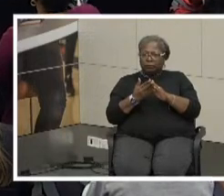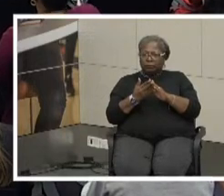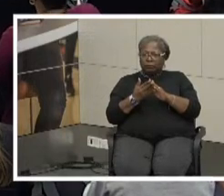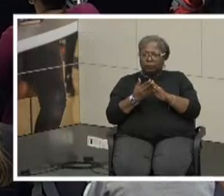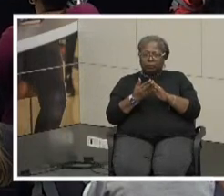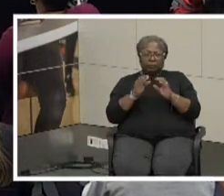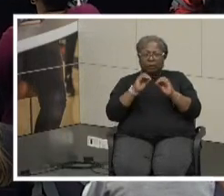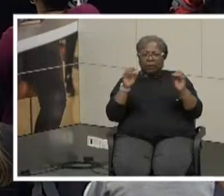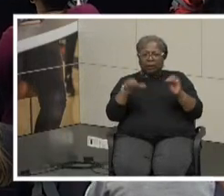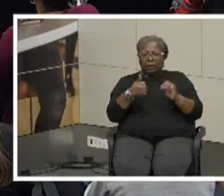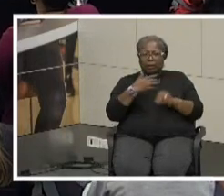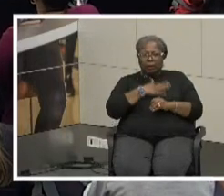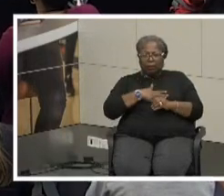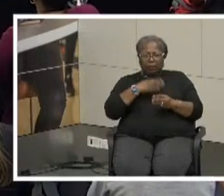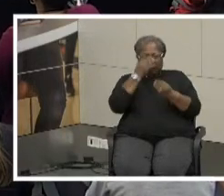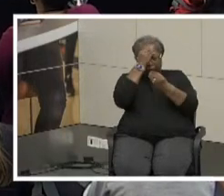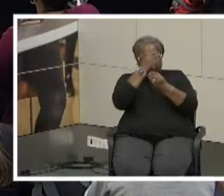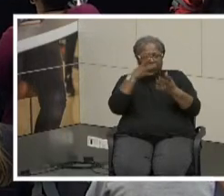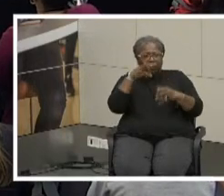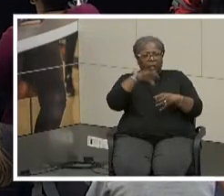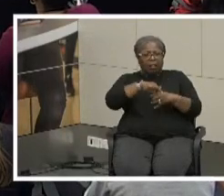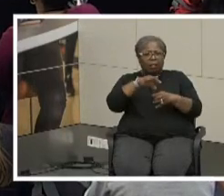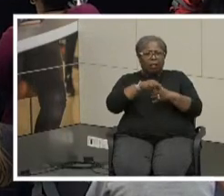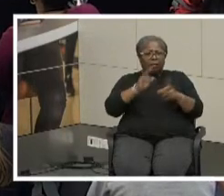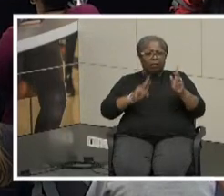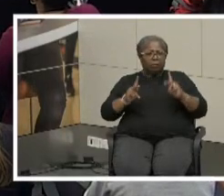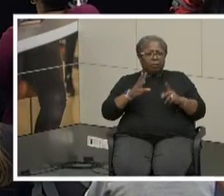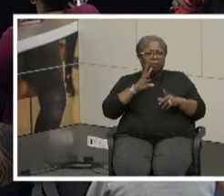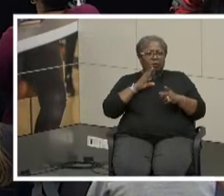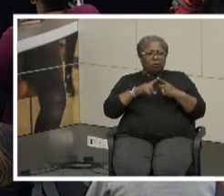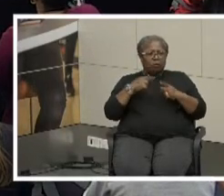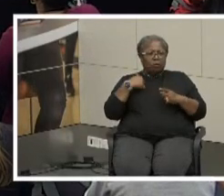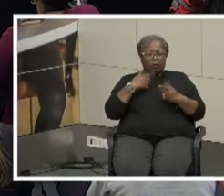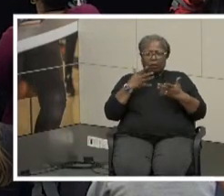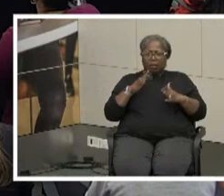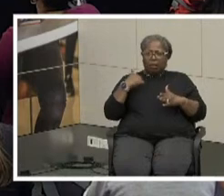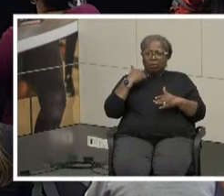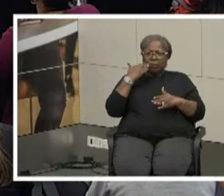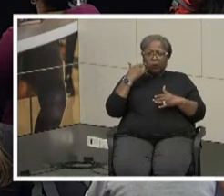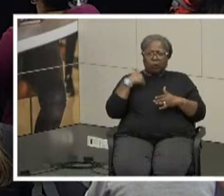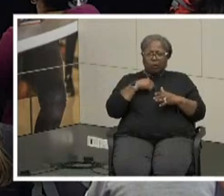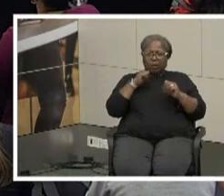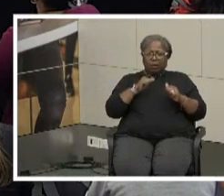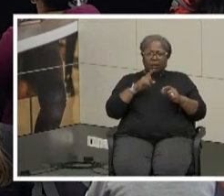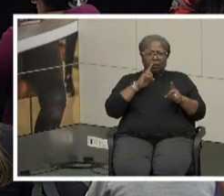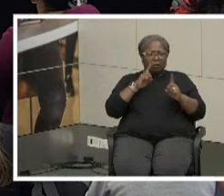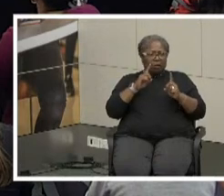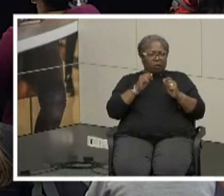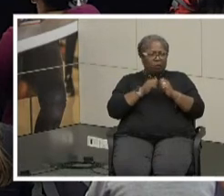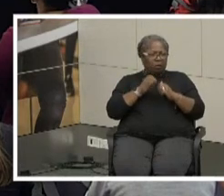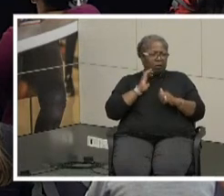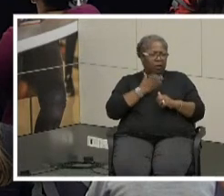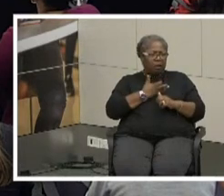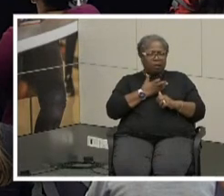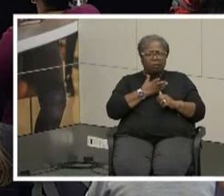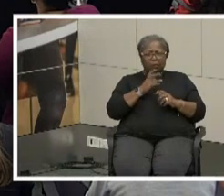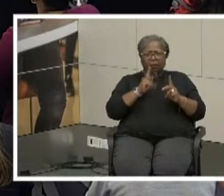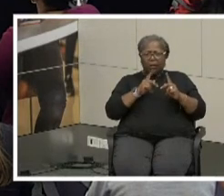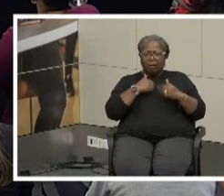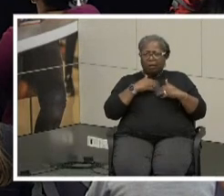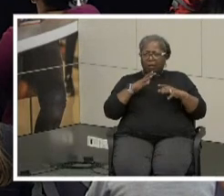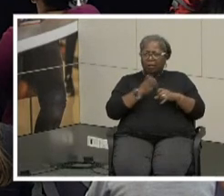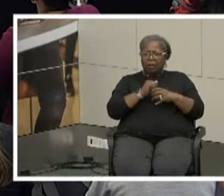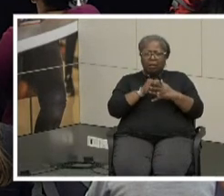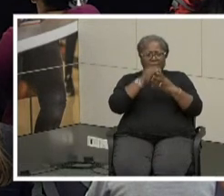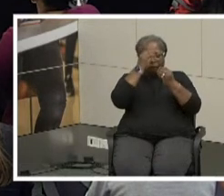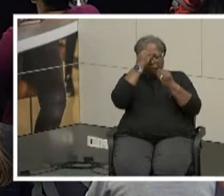theun else please inform the elected officials talk to us let us know so that we can then talk to our constituents I haven't